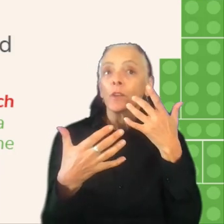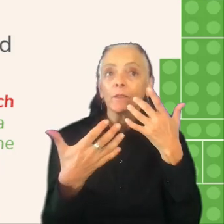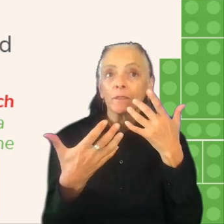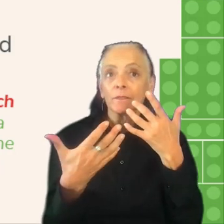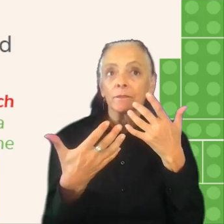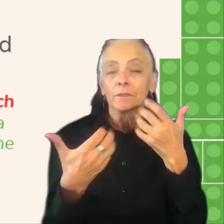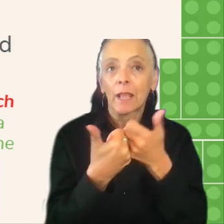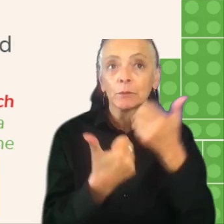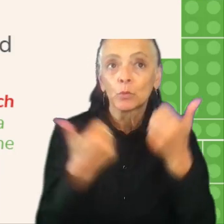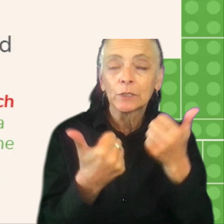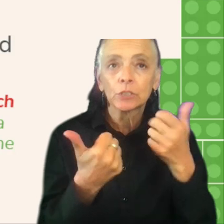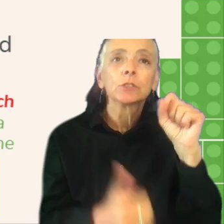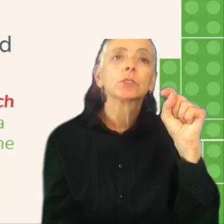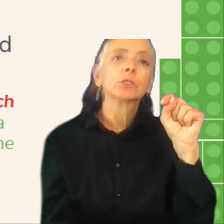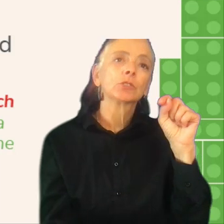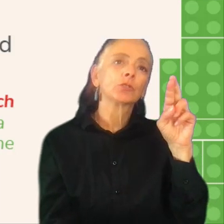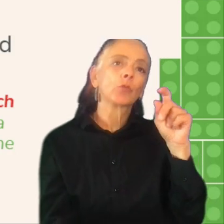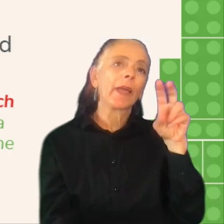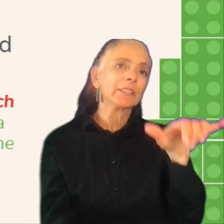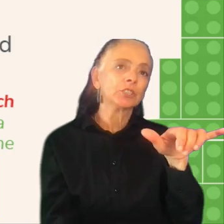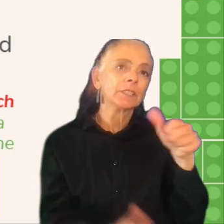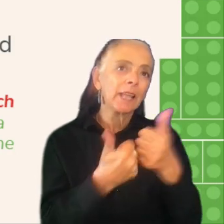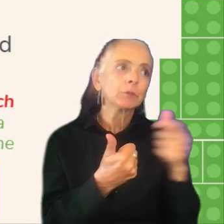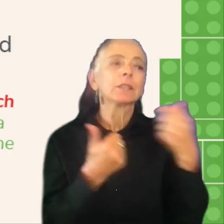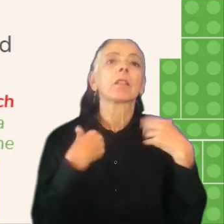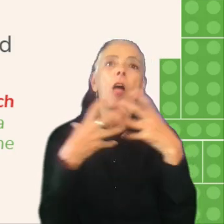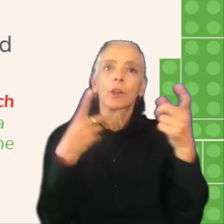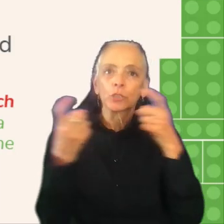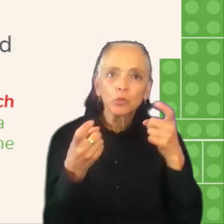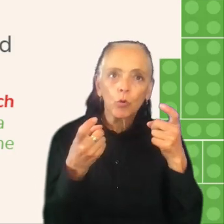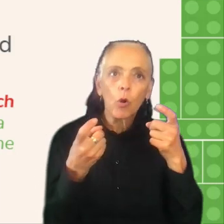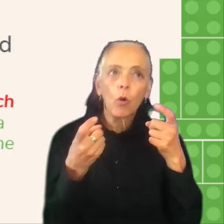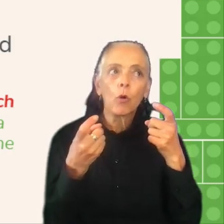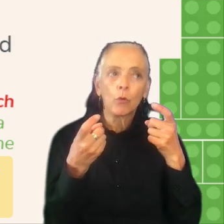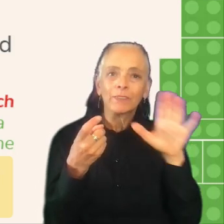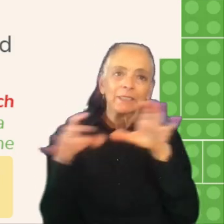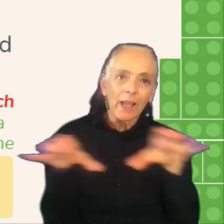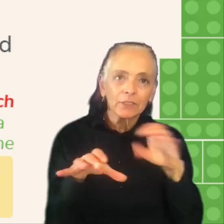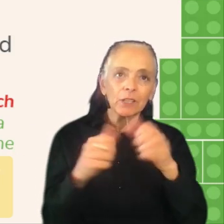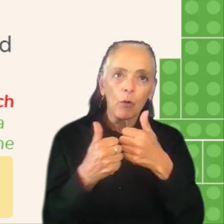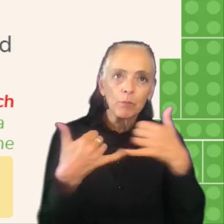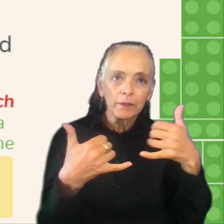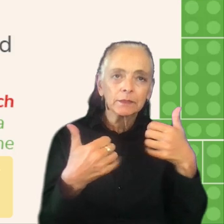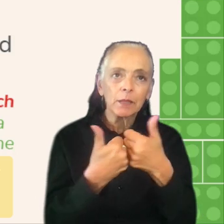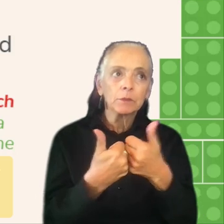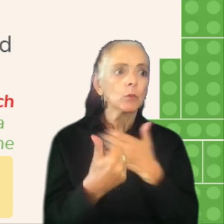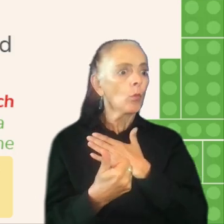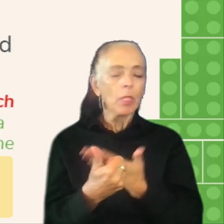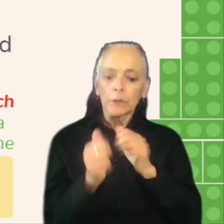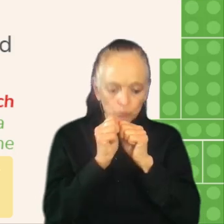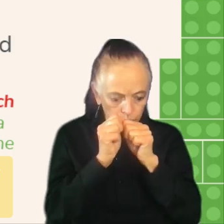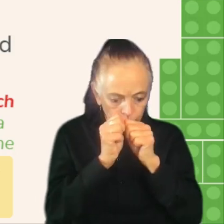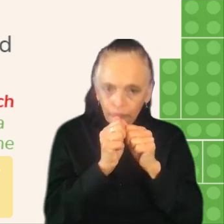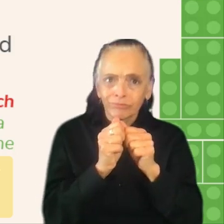where he has a lot of control over his actions and how he plays the game. And he's quite happy to persevere in those games and